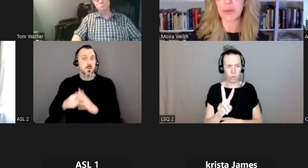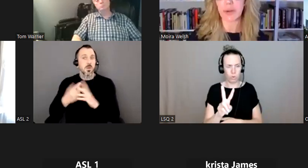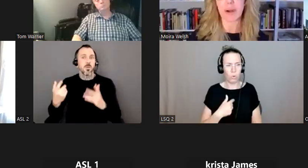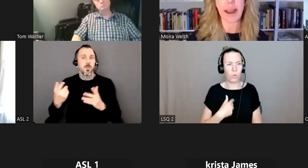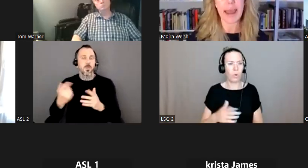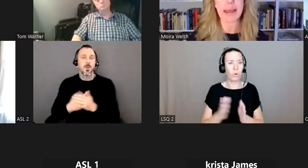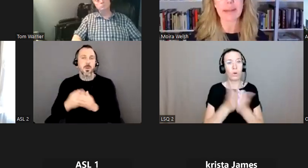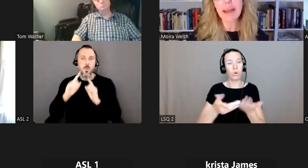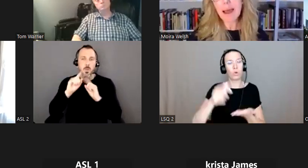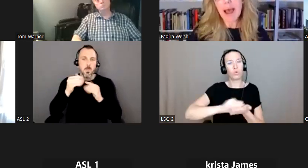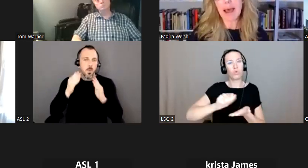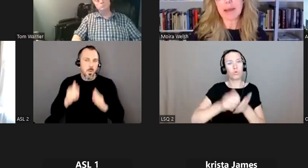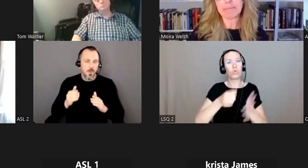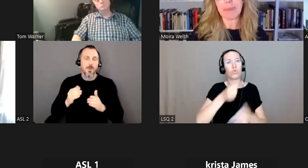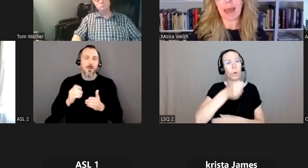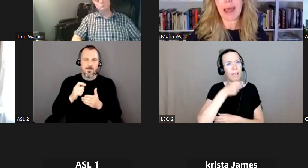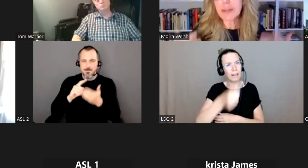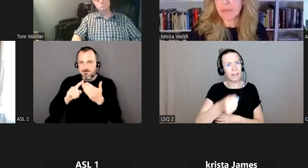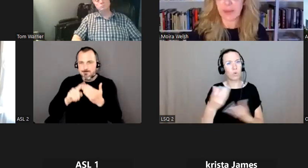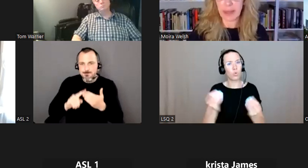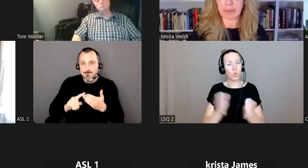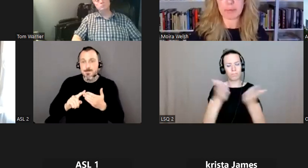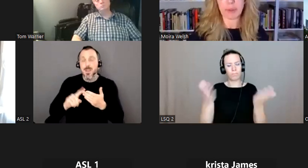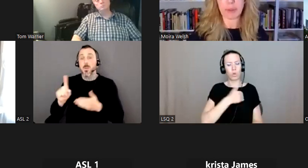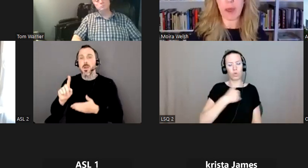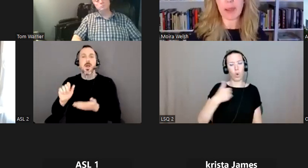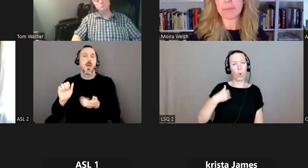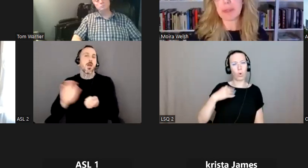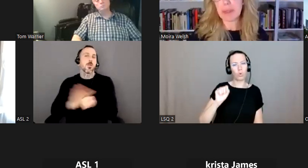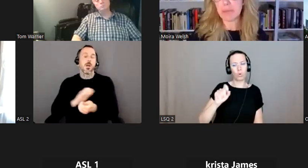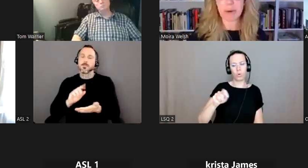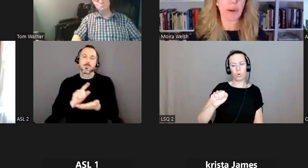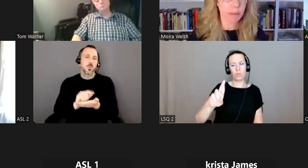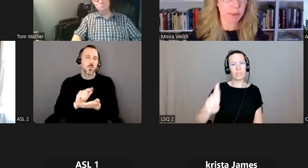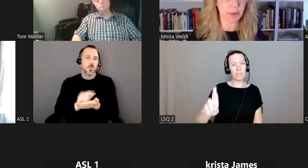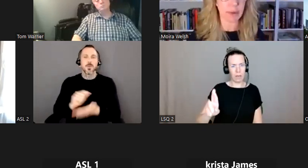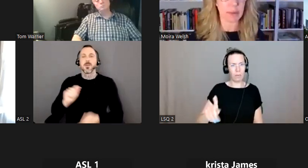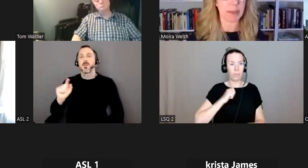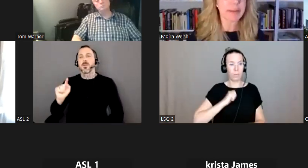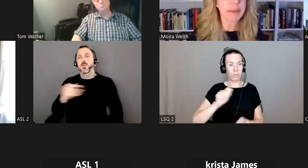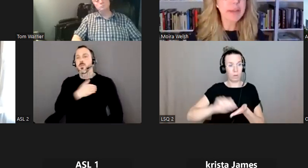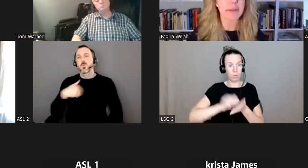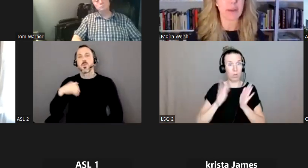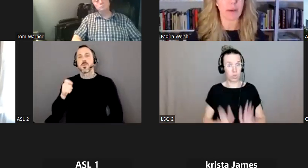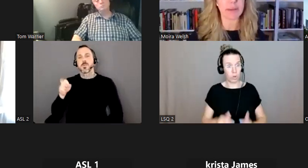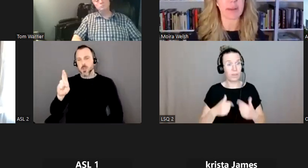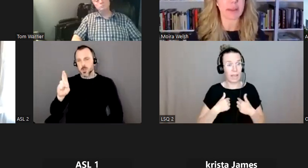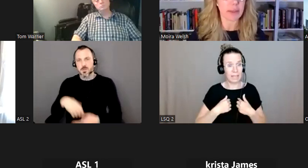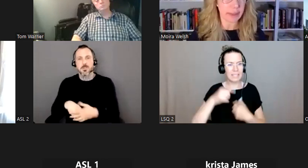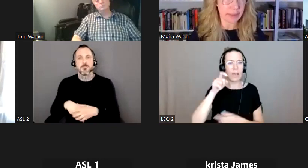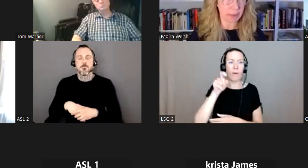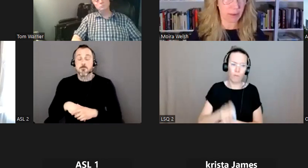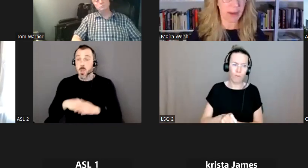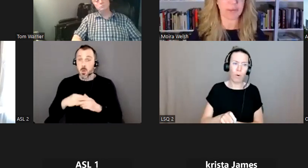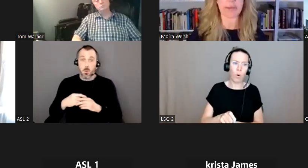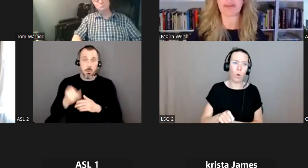Toronto Star. And as an investigative reporter, you have to be very entrepreneurial about ideas. So I decided to look